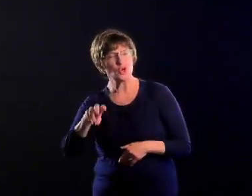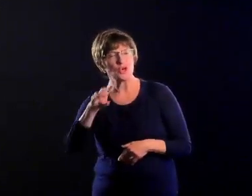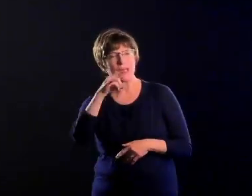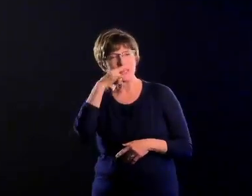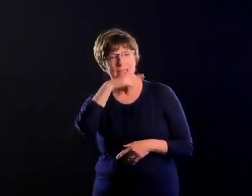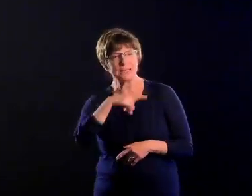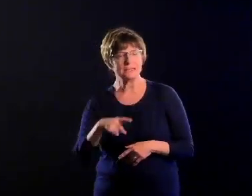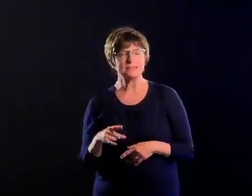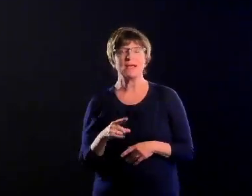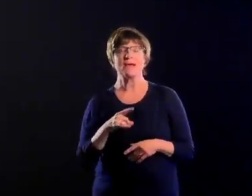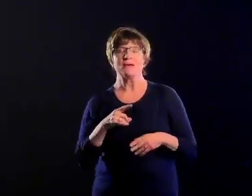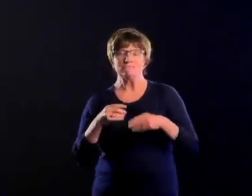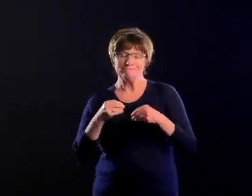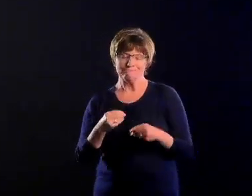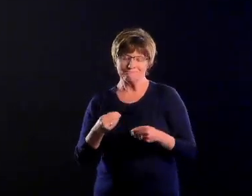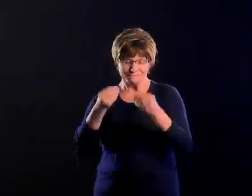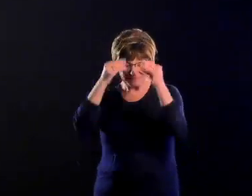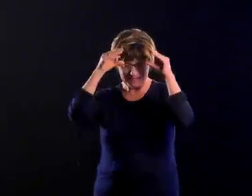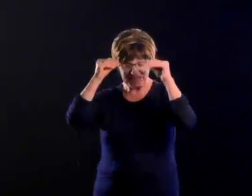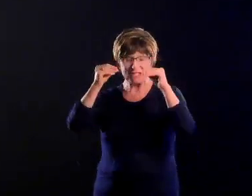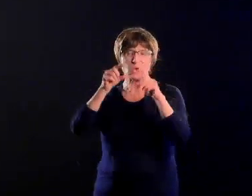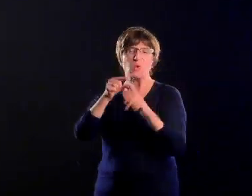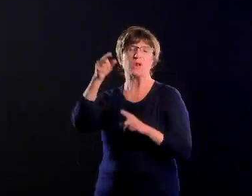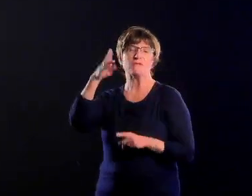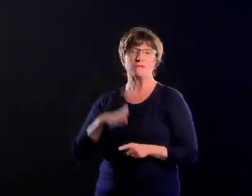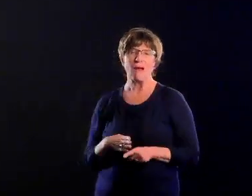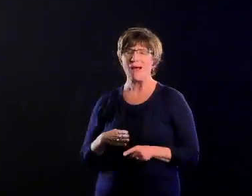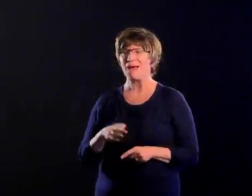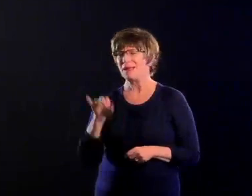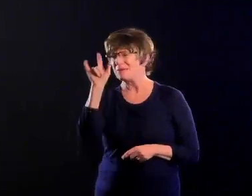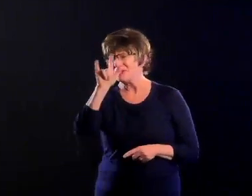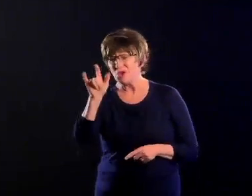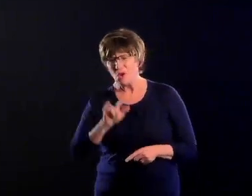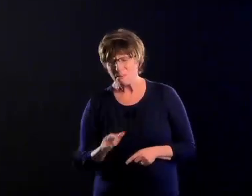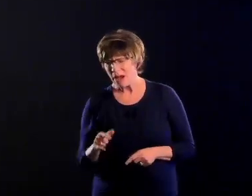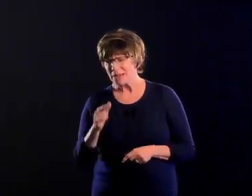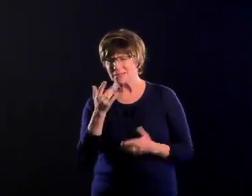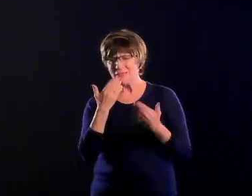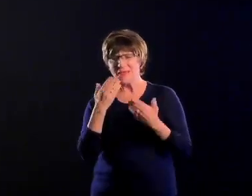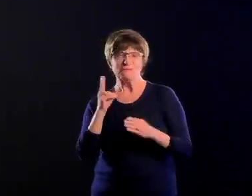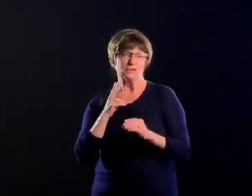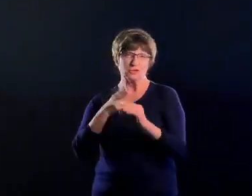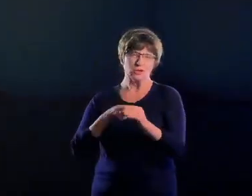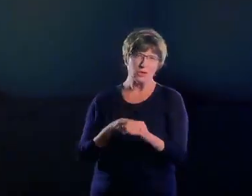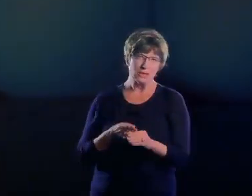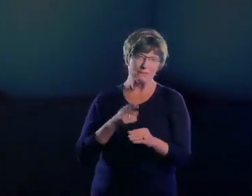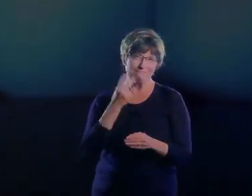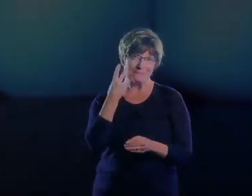children the Word of God. We love you so much. Thanks for joining us today. We will see you next week.